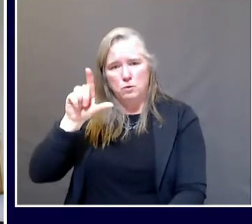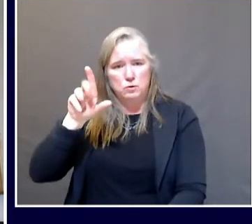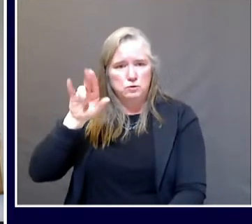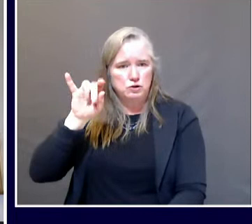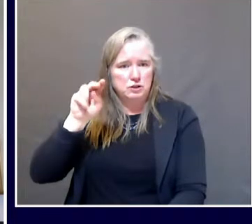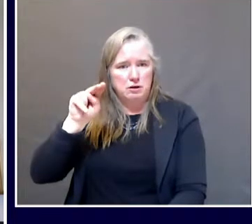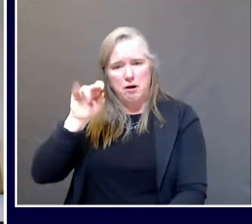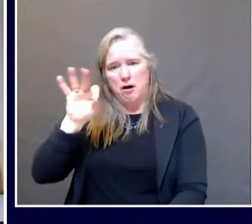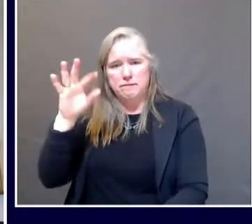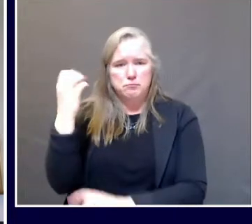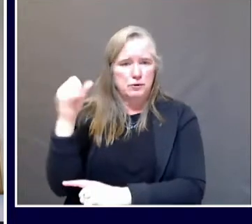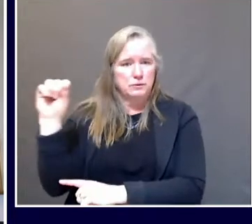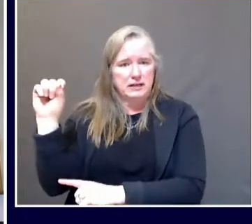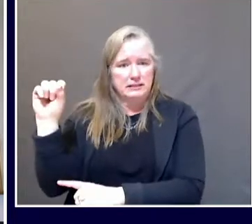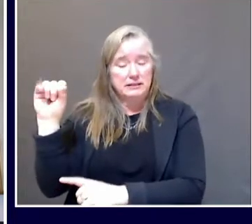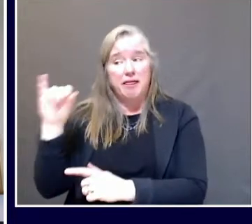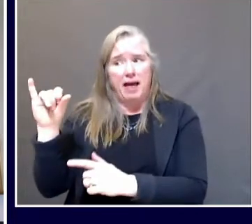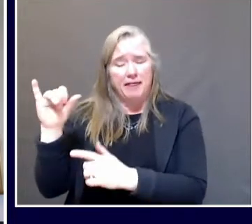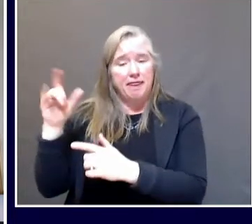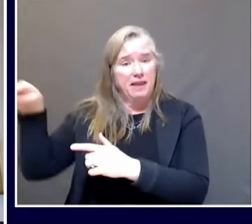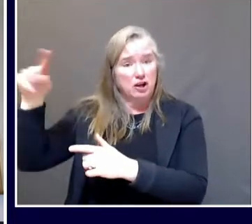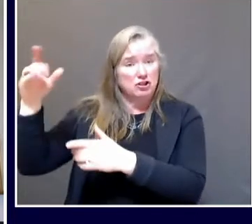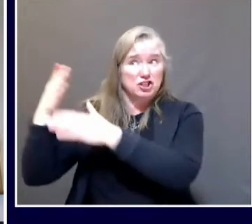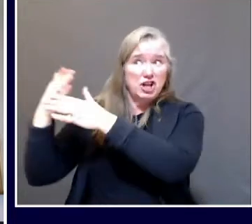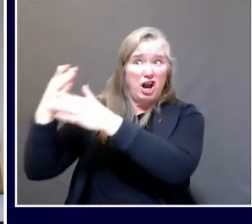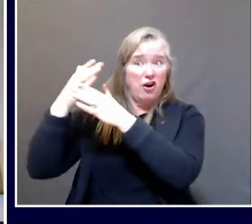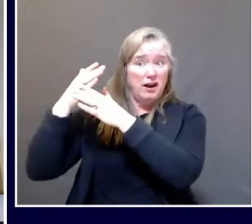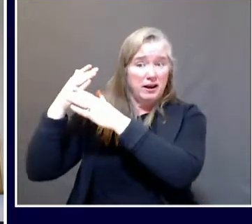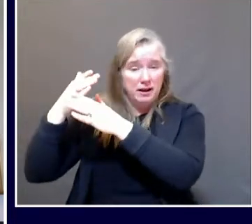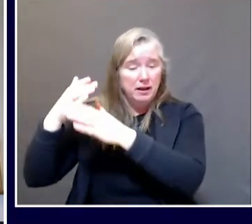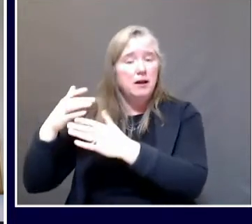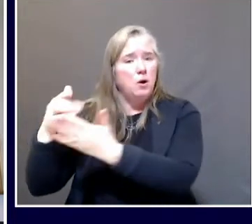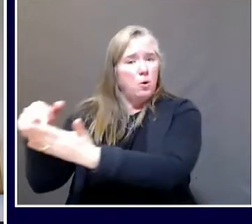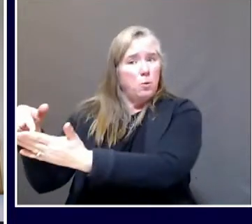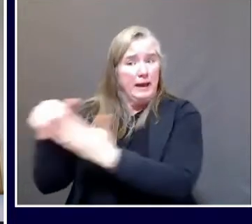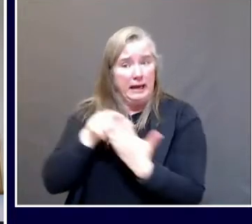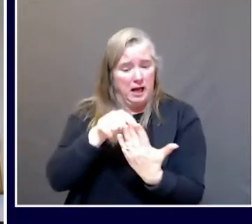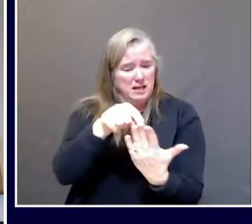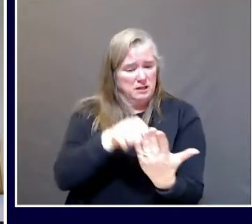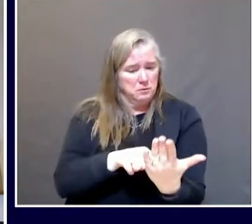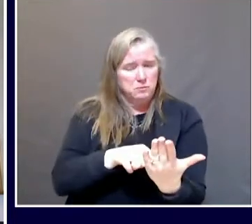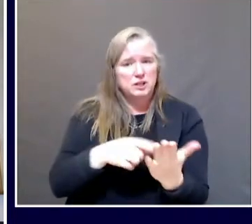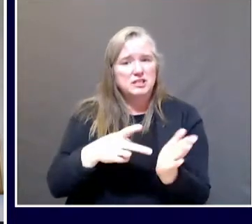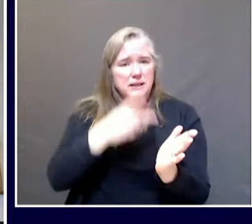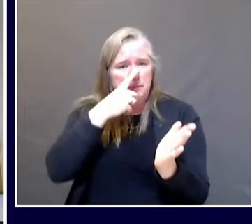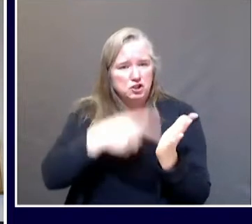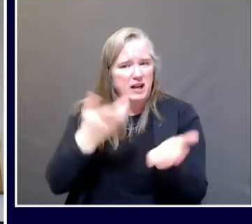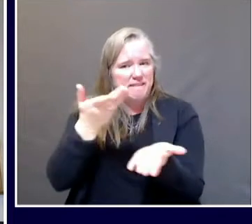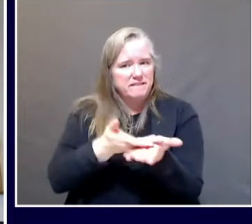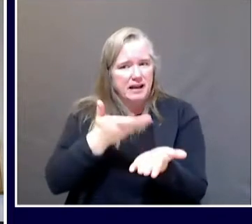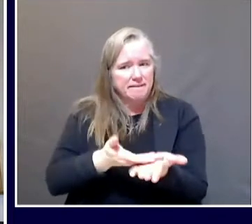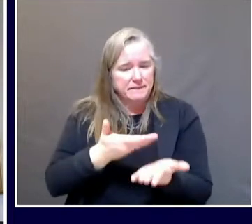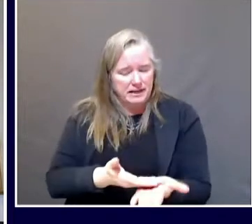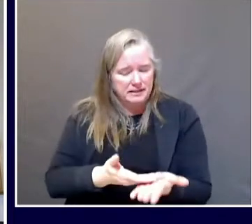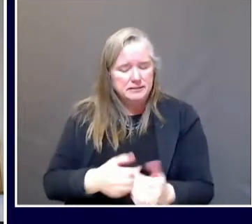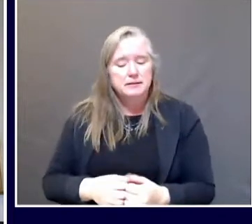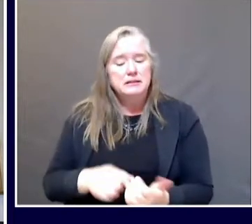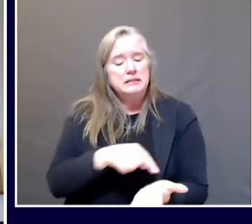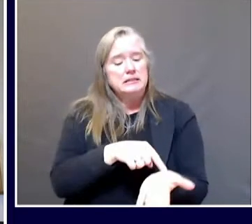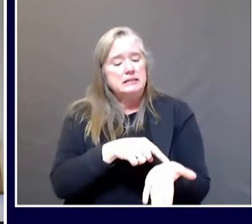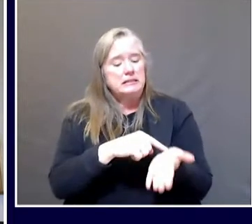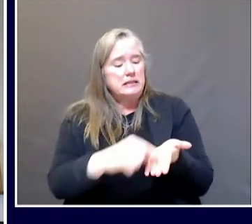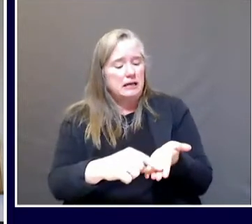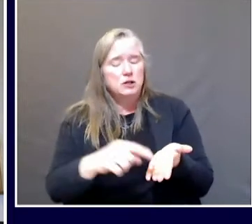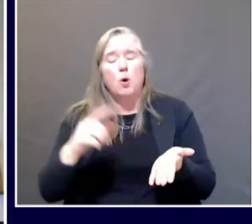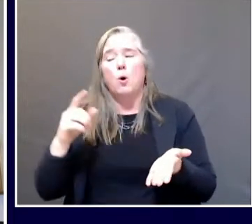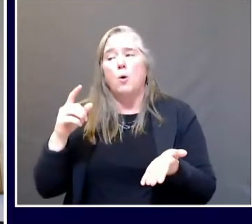county. So we are going through it and fact checking it, but one line reads, whereas research and study of the